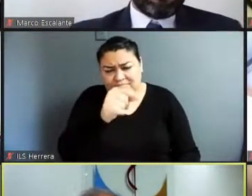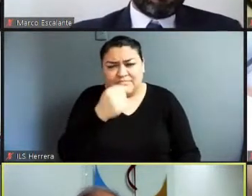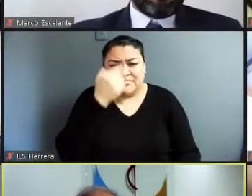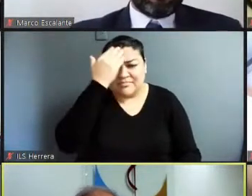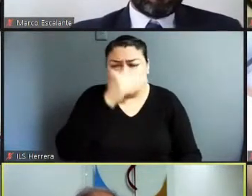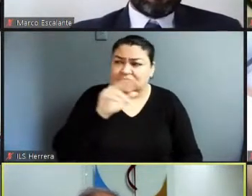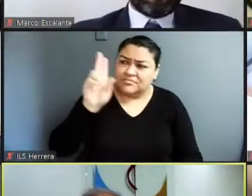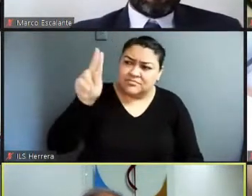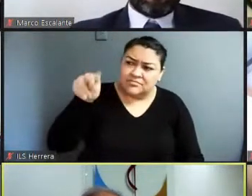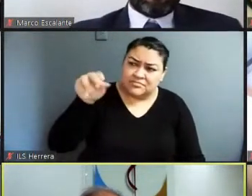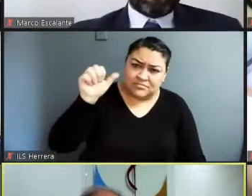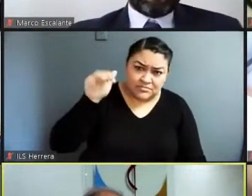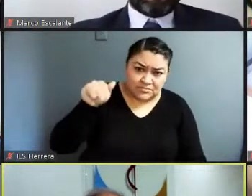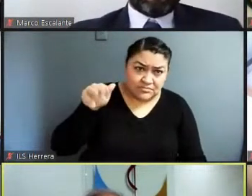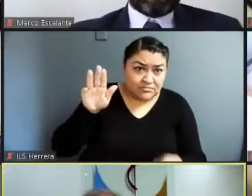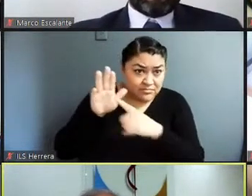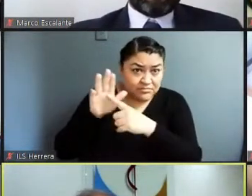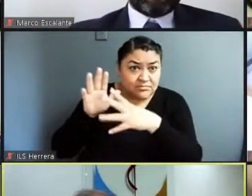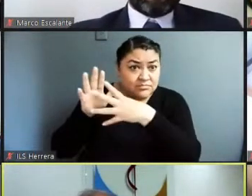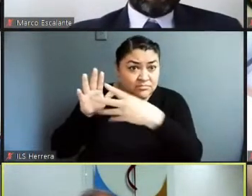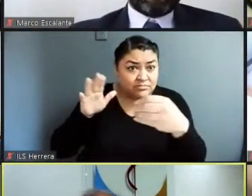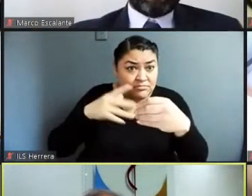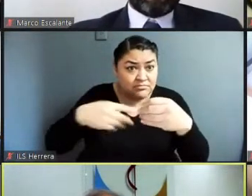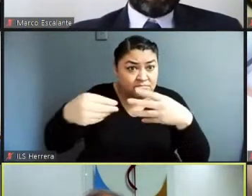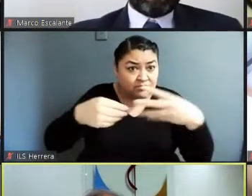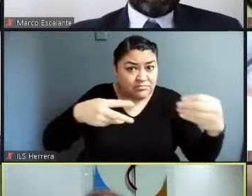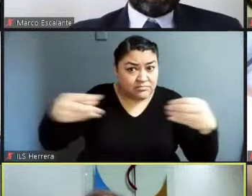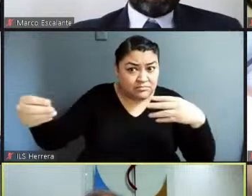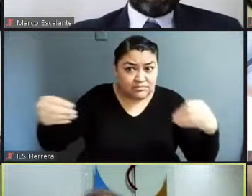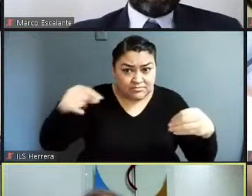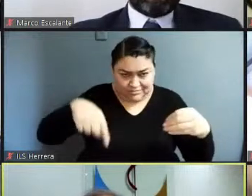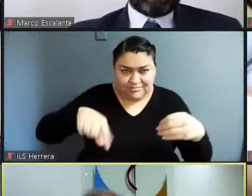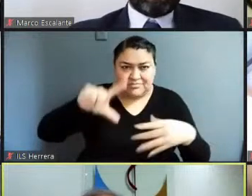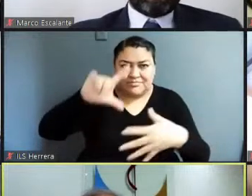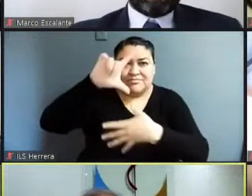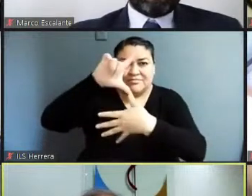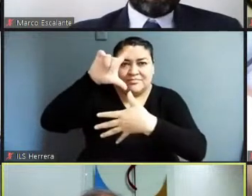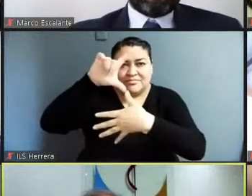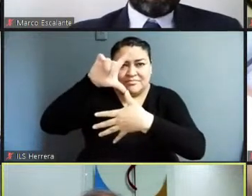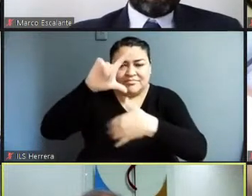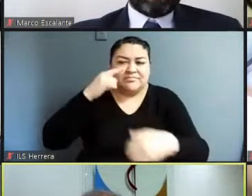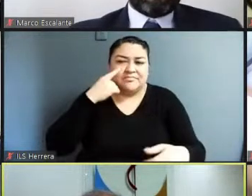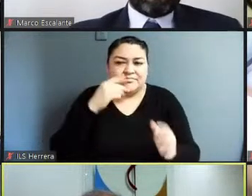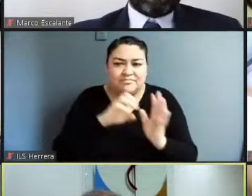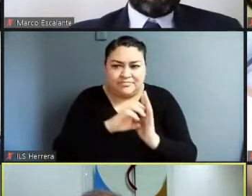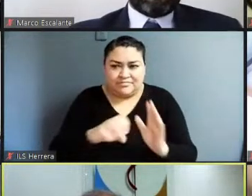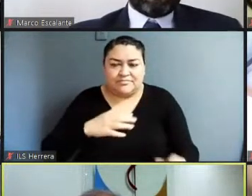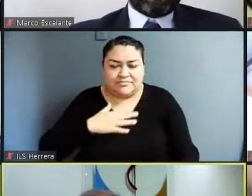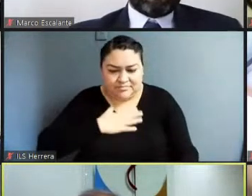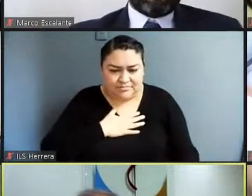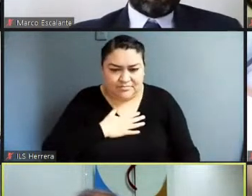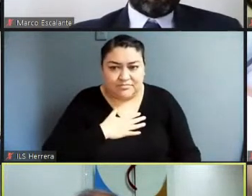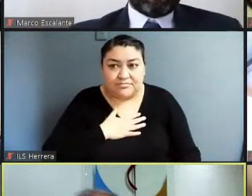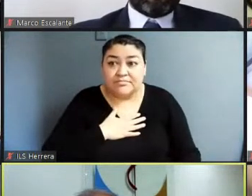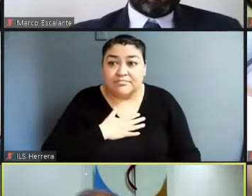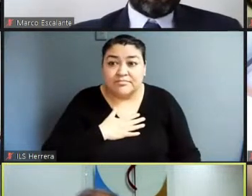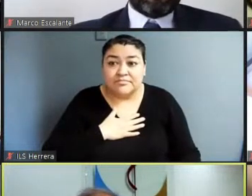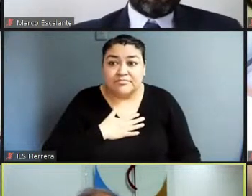UNAM's curriculum. This is something that I have replicated in other Latin American countries.